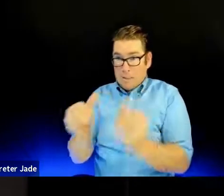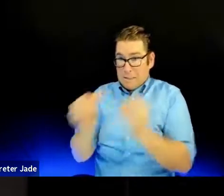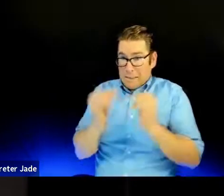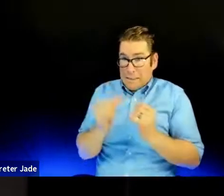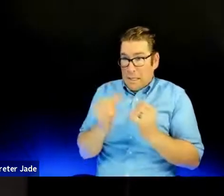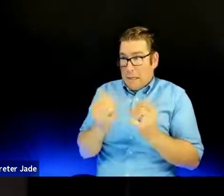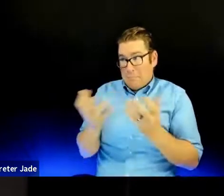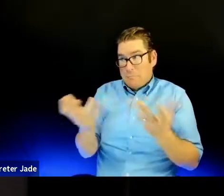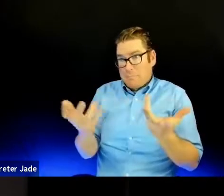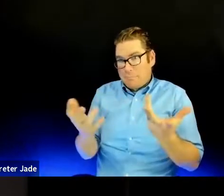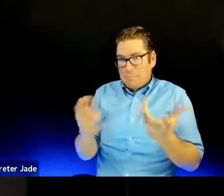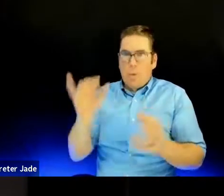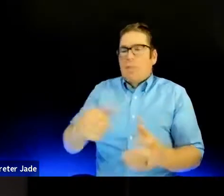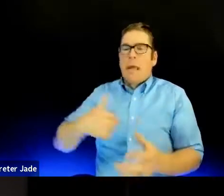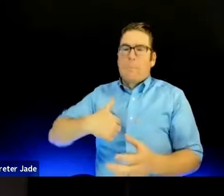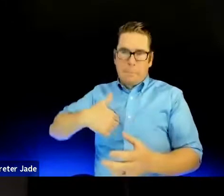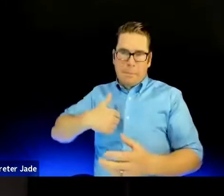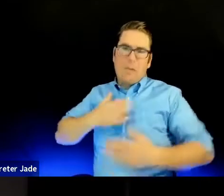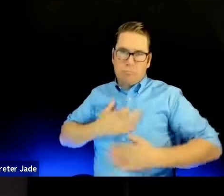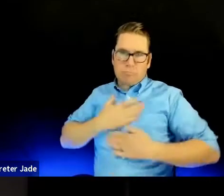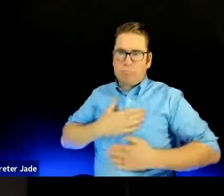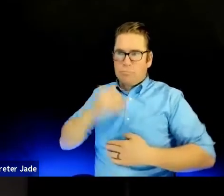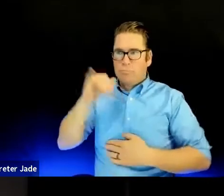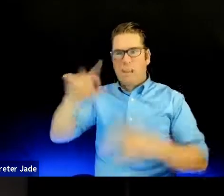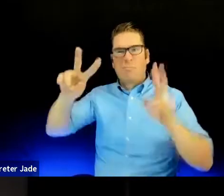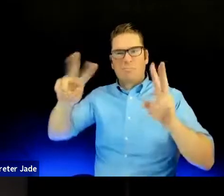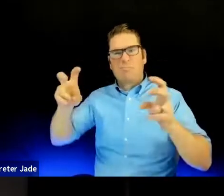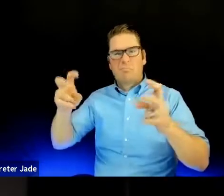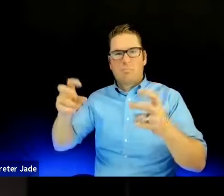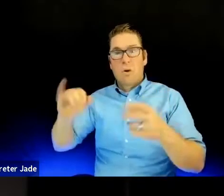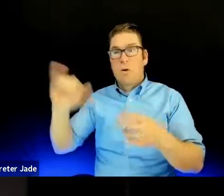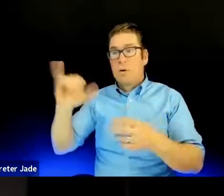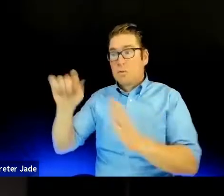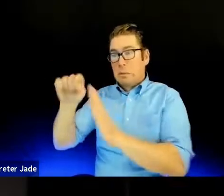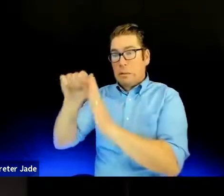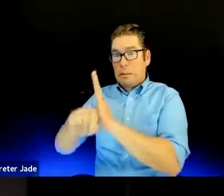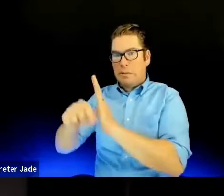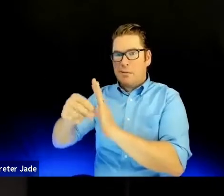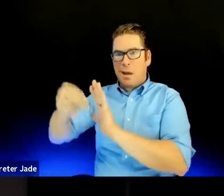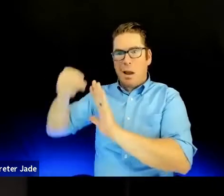I enjoyed that particular part of the field. I also like the homicide part, you know, where